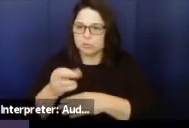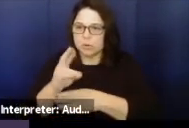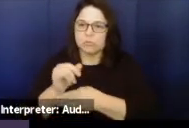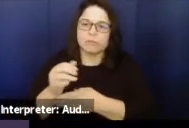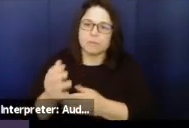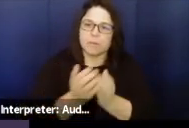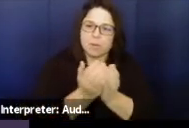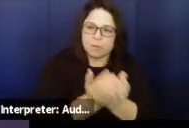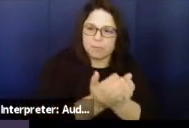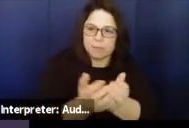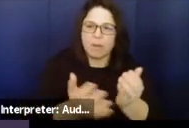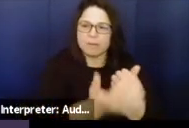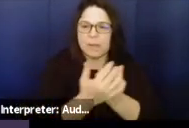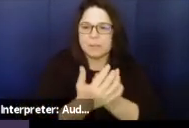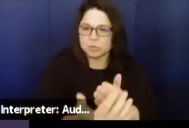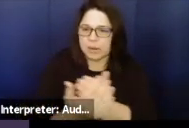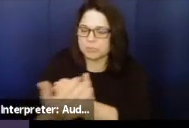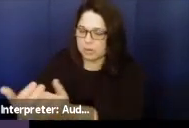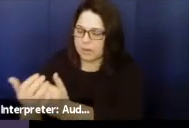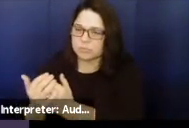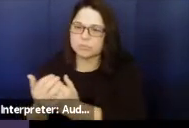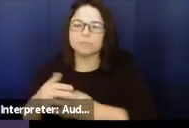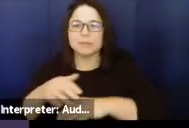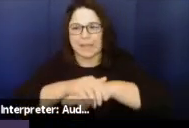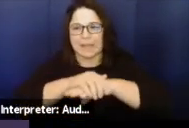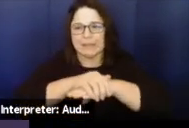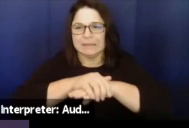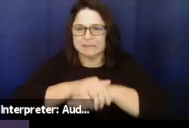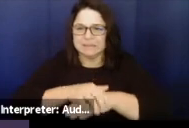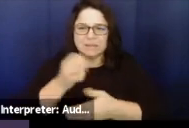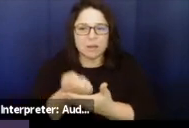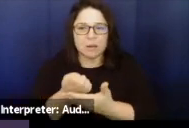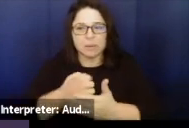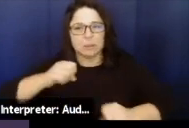and England's economy became even more precarious.